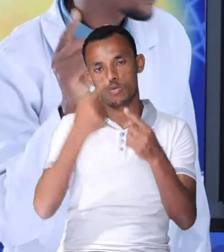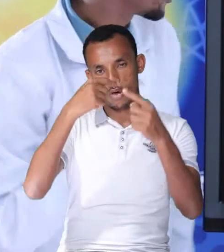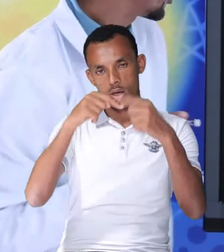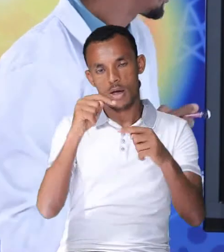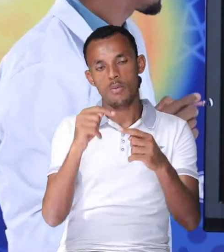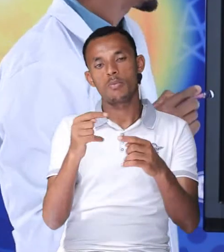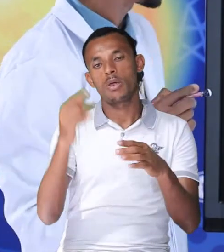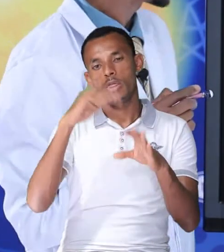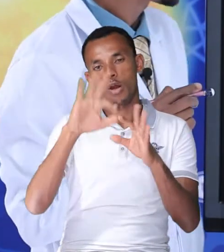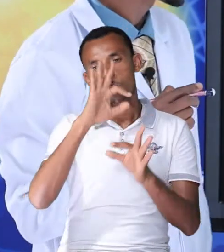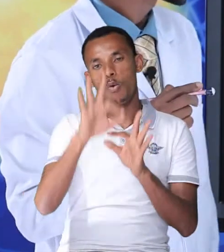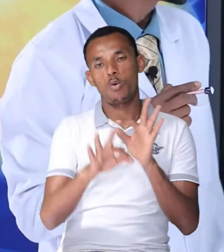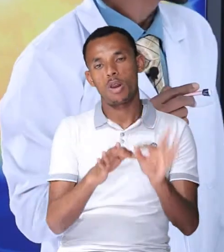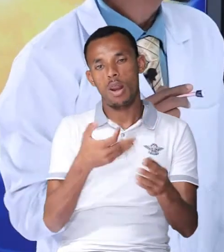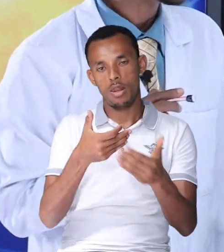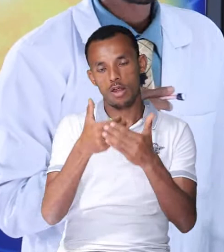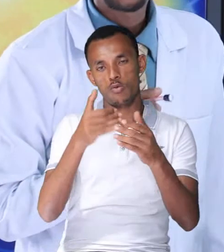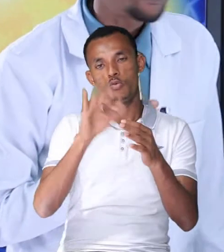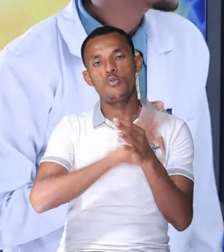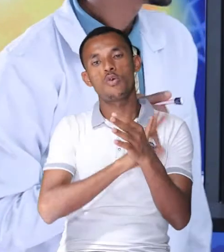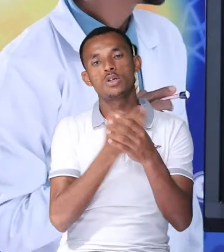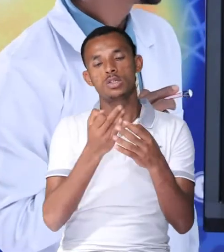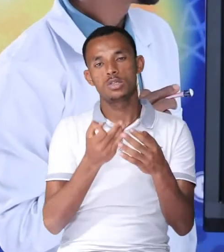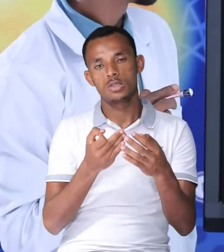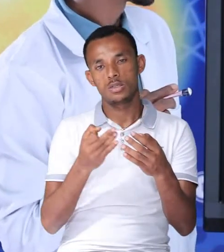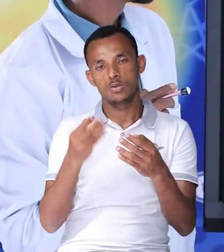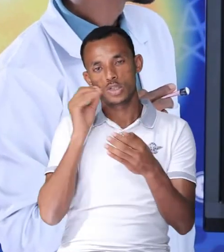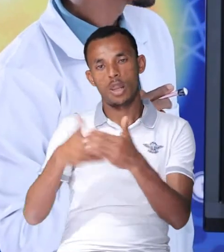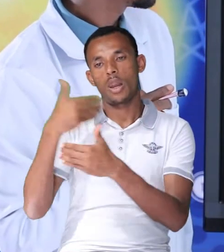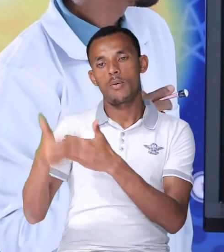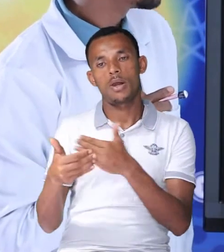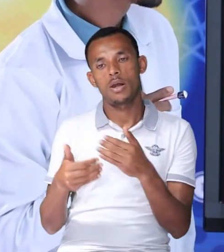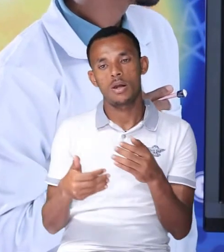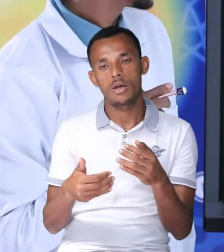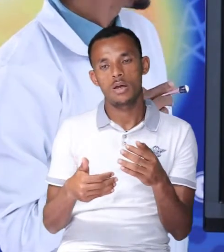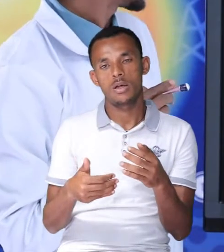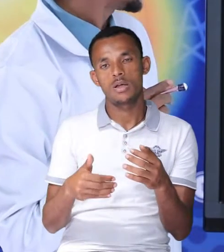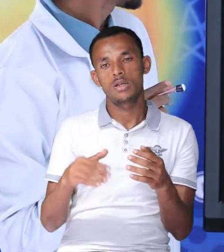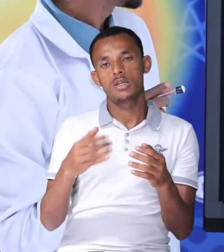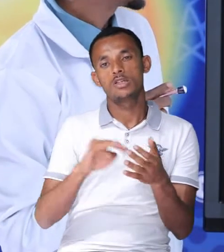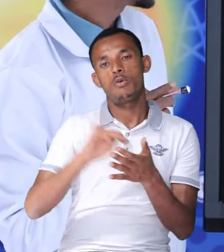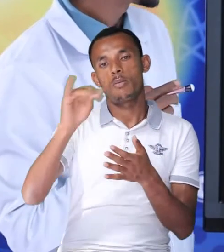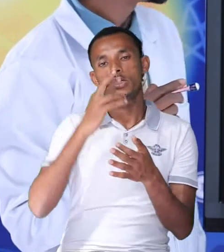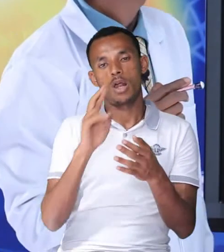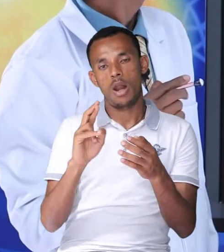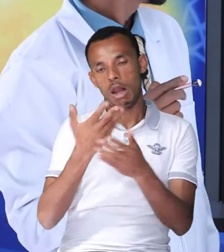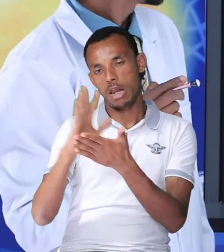the intermolecular attractive forces of their neighbors. So bubbles of vapor are released at